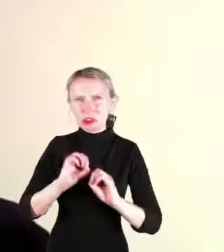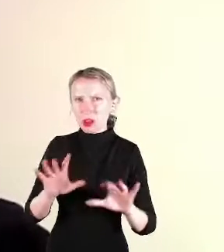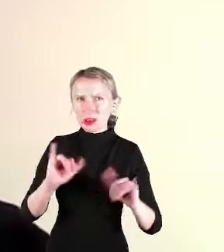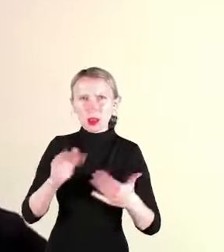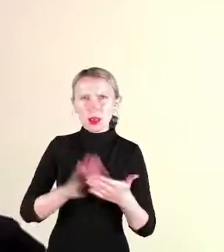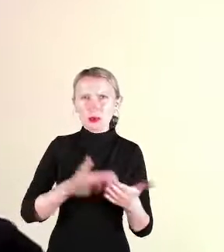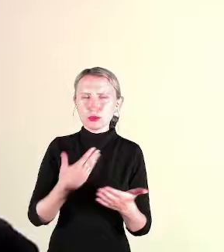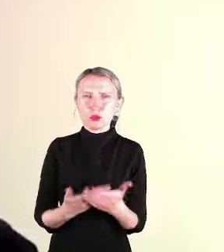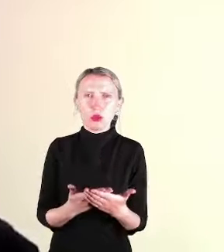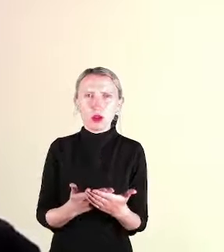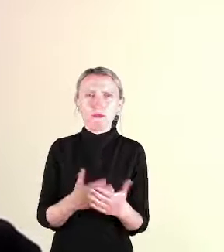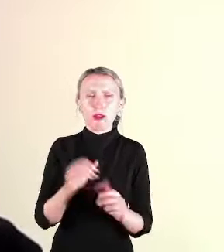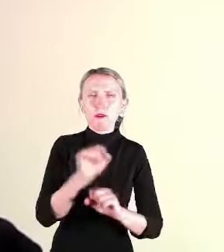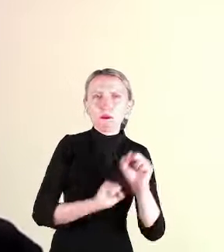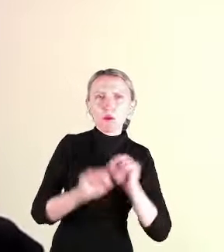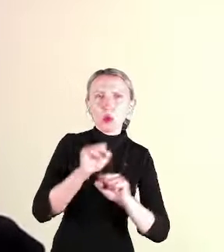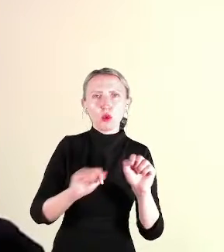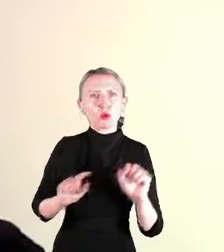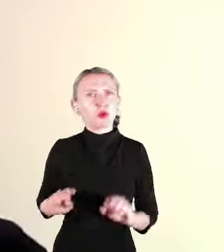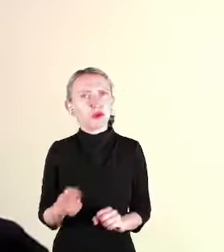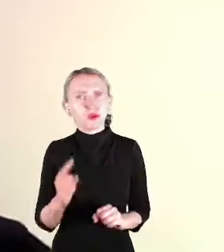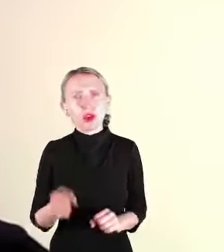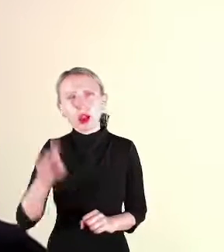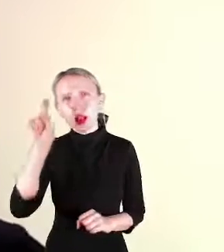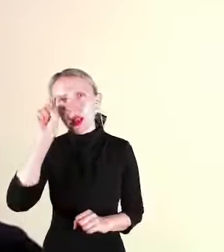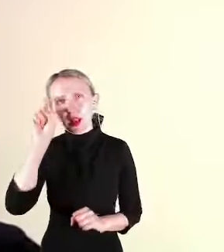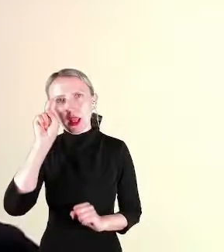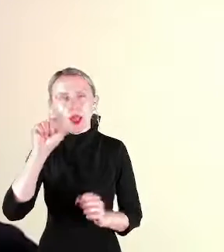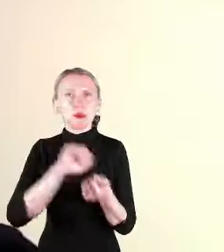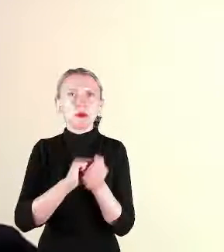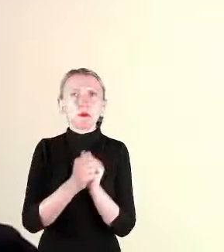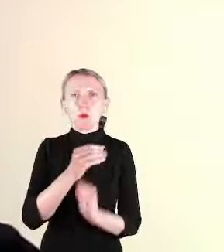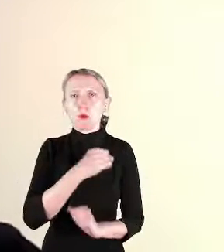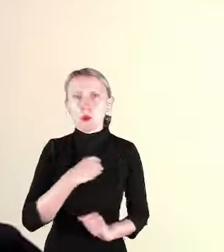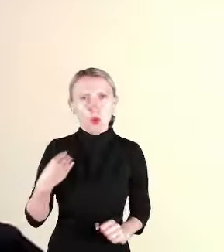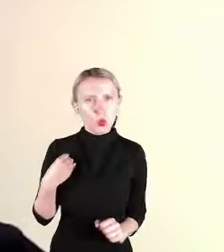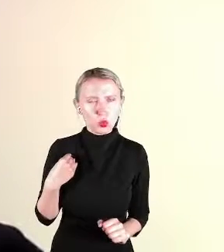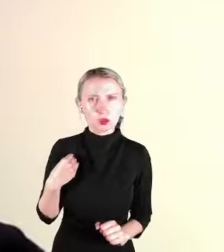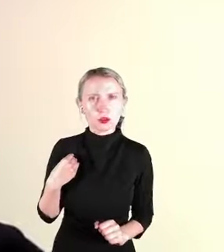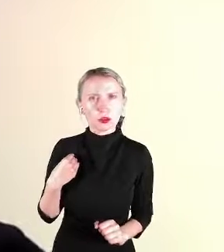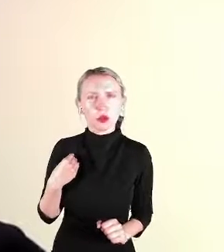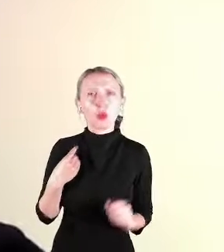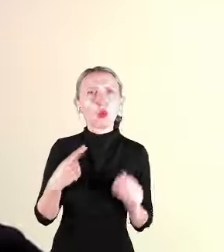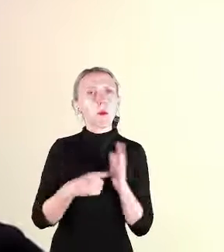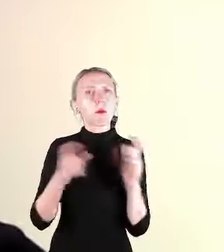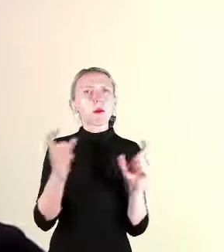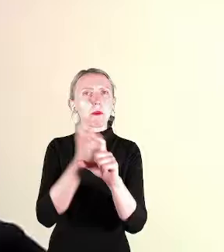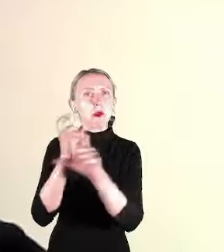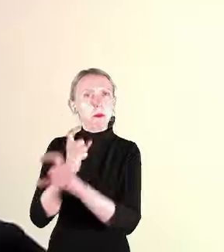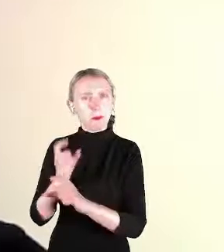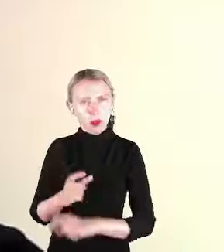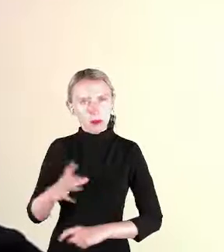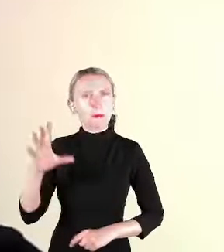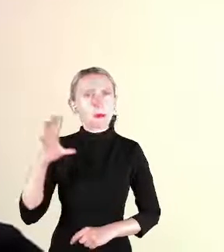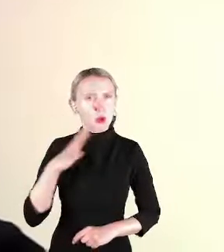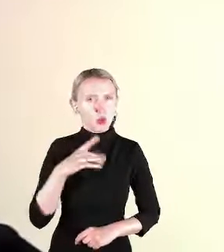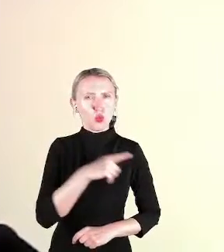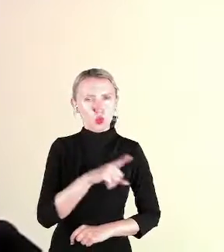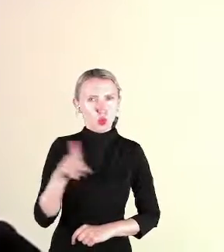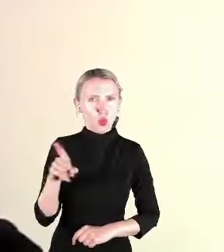also Poland, whose the countries, they suffered a lot, they were damaged during the war, they